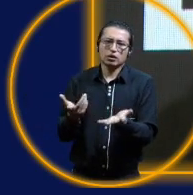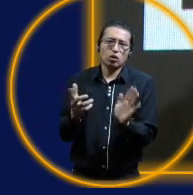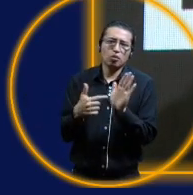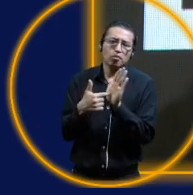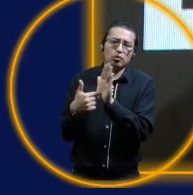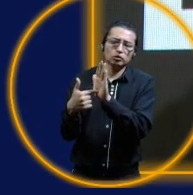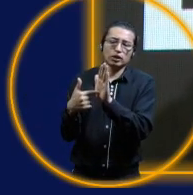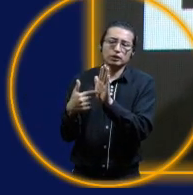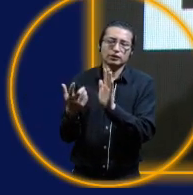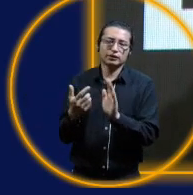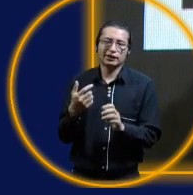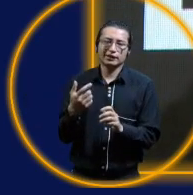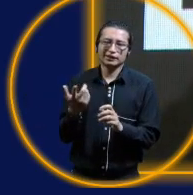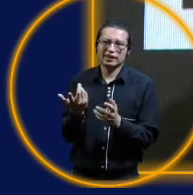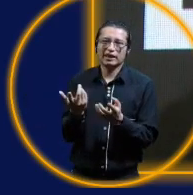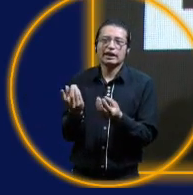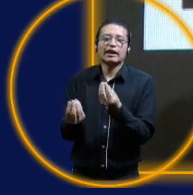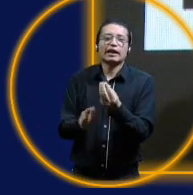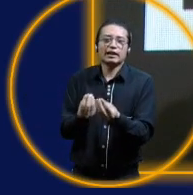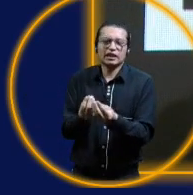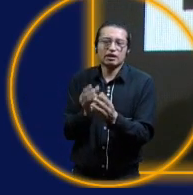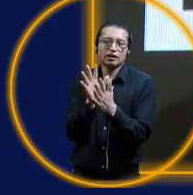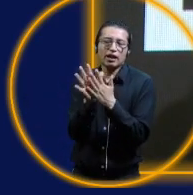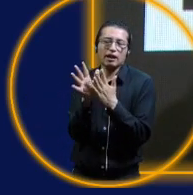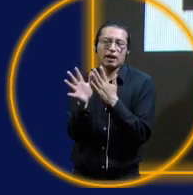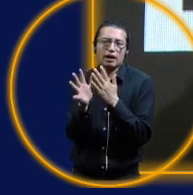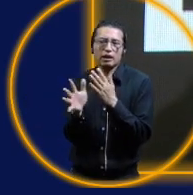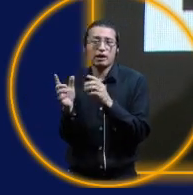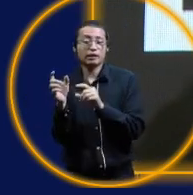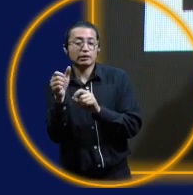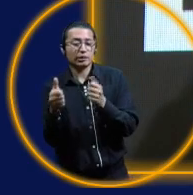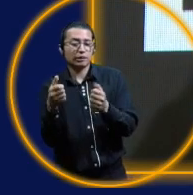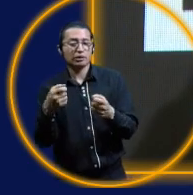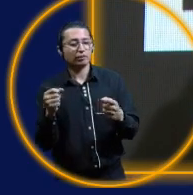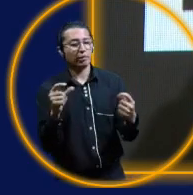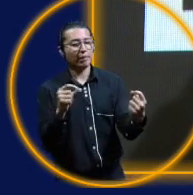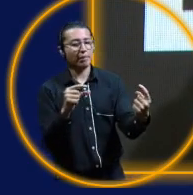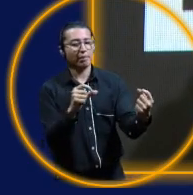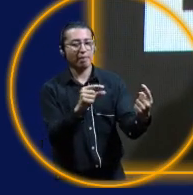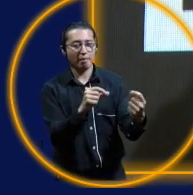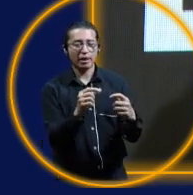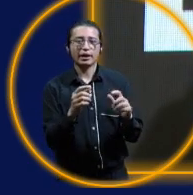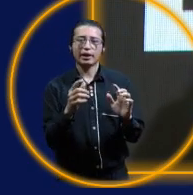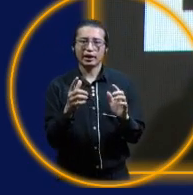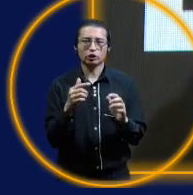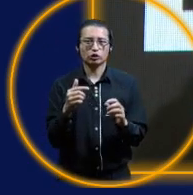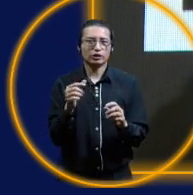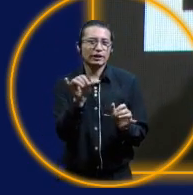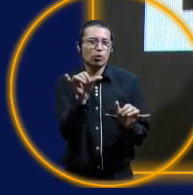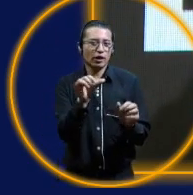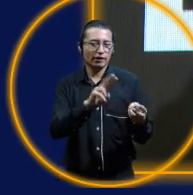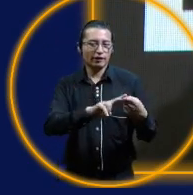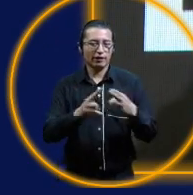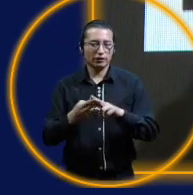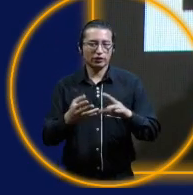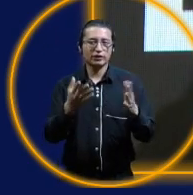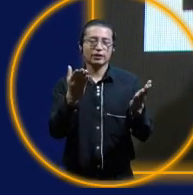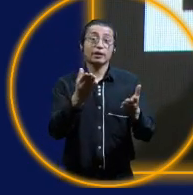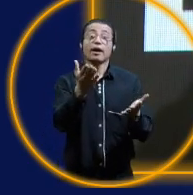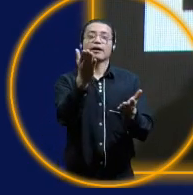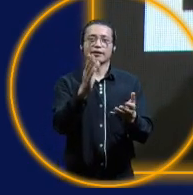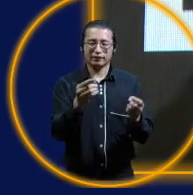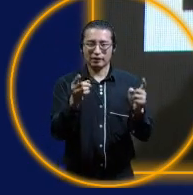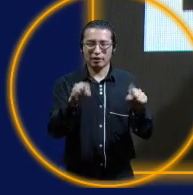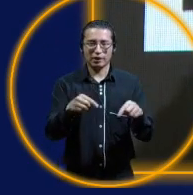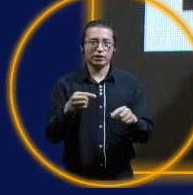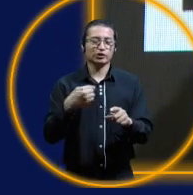about, you know. So that way you can keep a line where it's the addiction is like, oh, I made a video of me playing